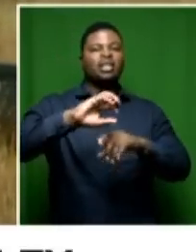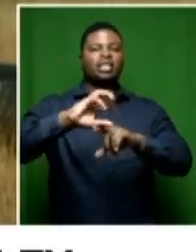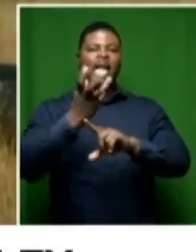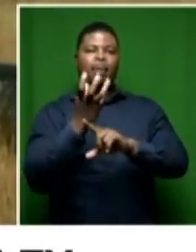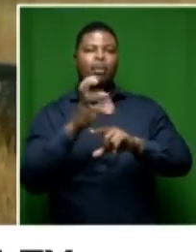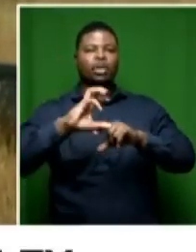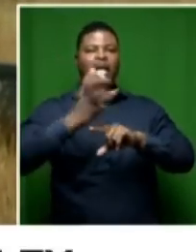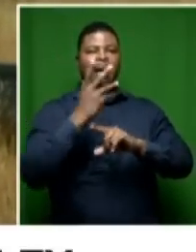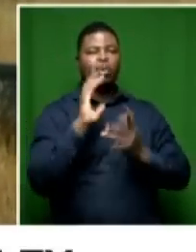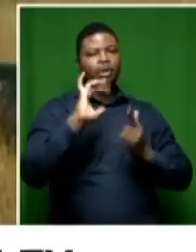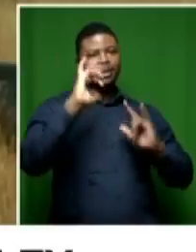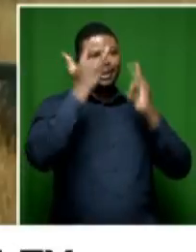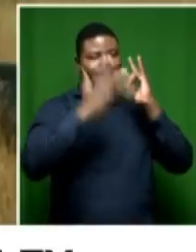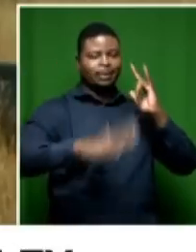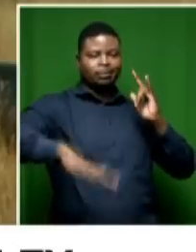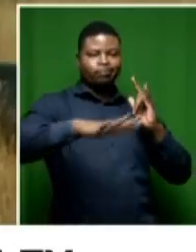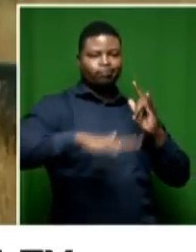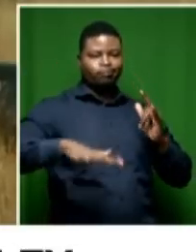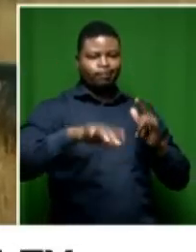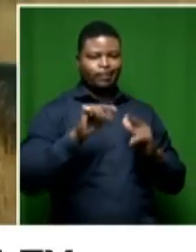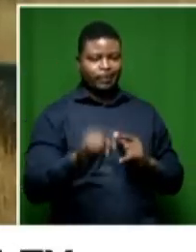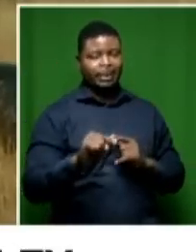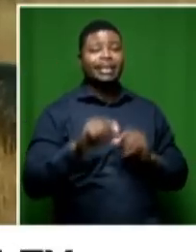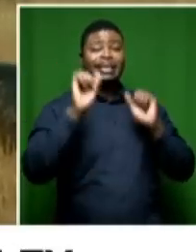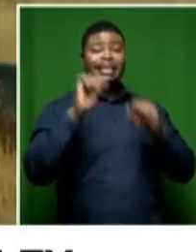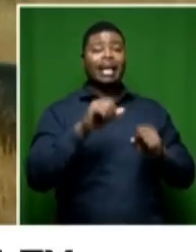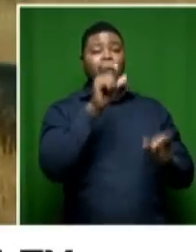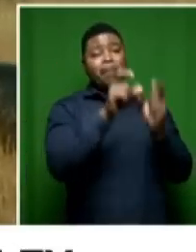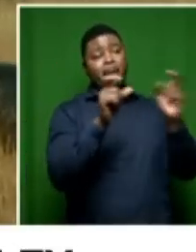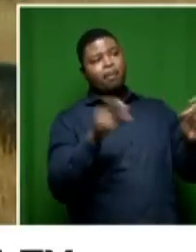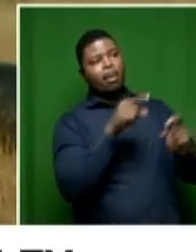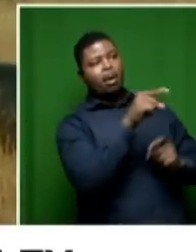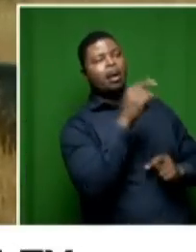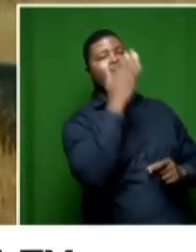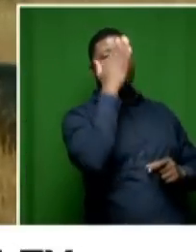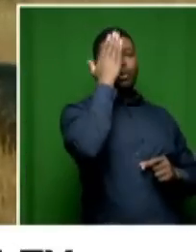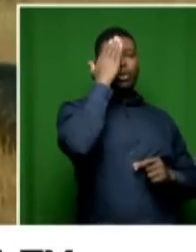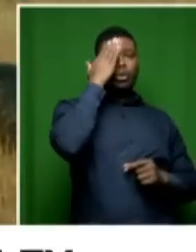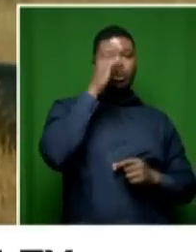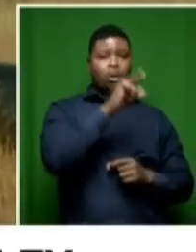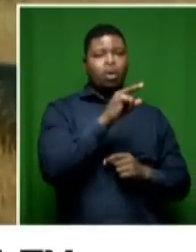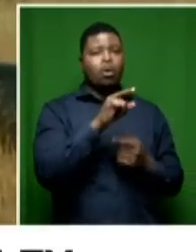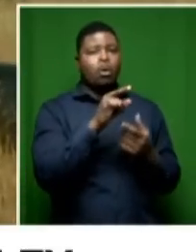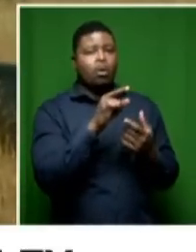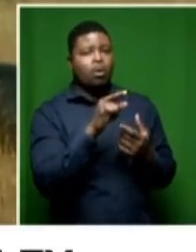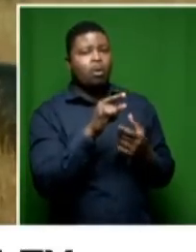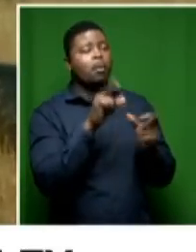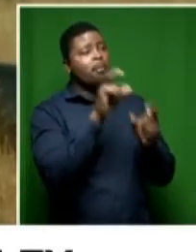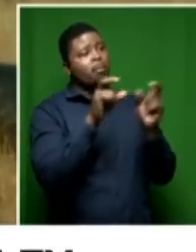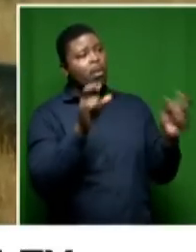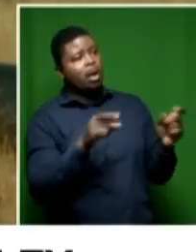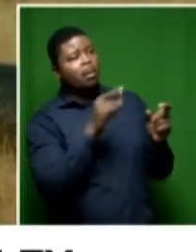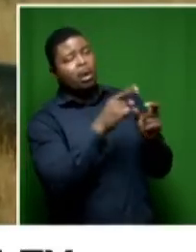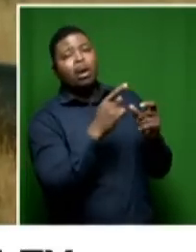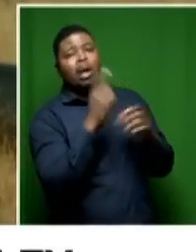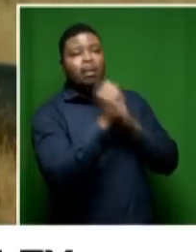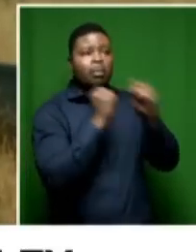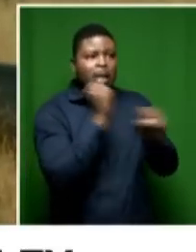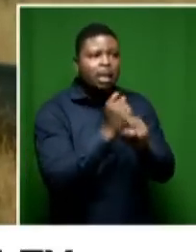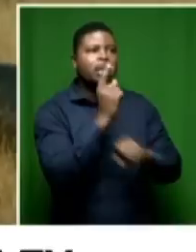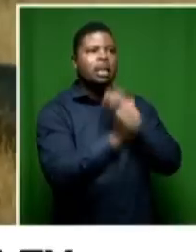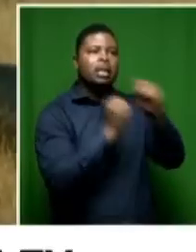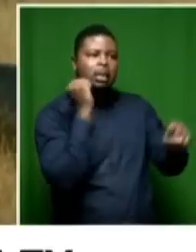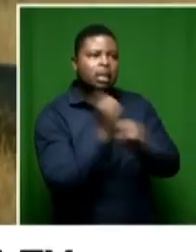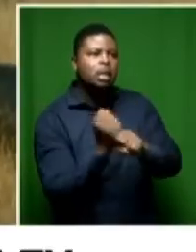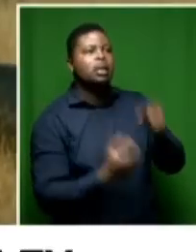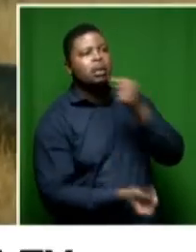sparkled. And we also know that residents are frustrated by this because it's a yearly occurrence where the municipality